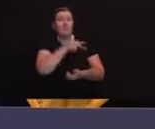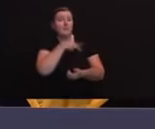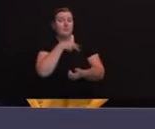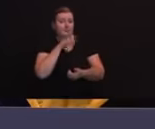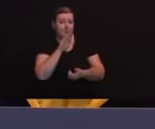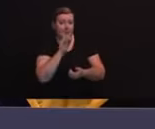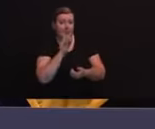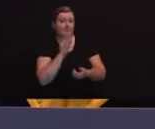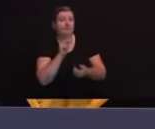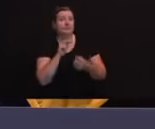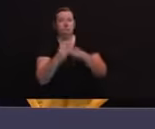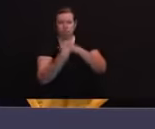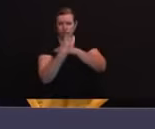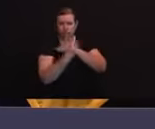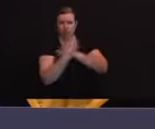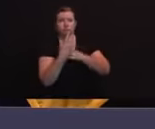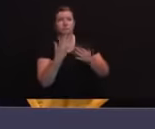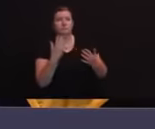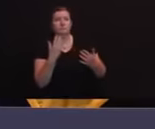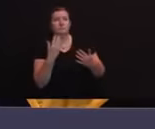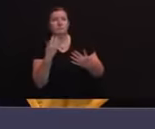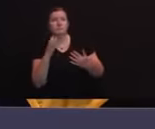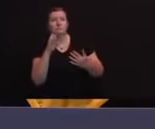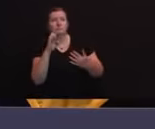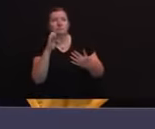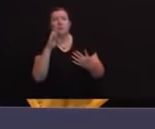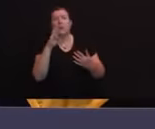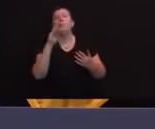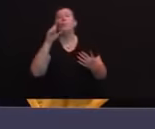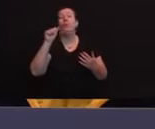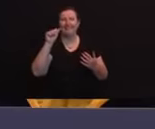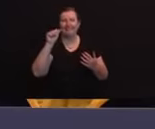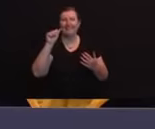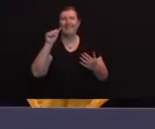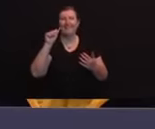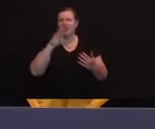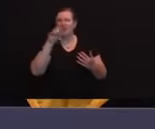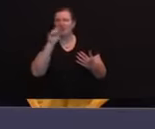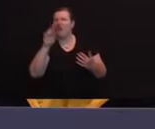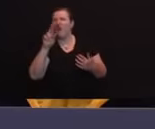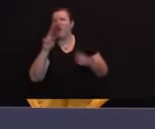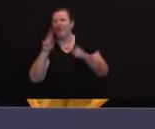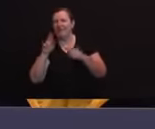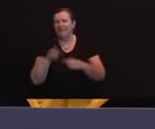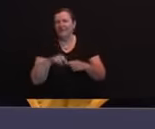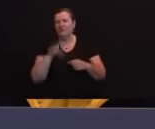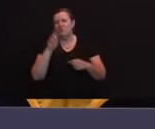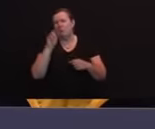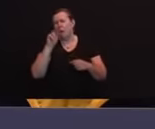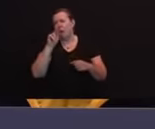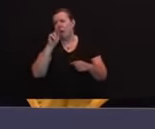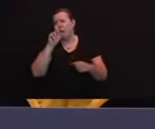was the Ebola czar. And early on, he said, one of the things we found, that the bully